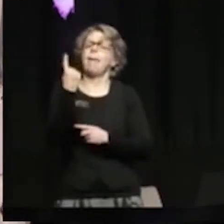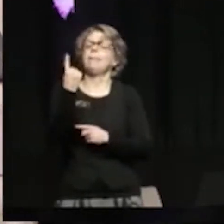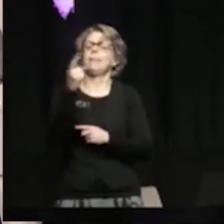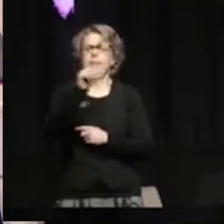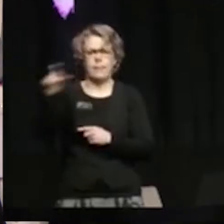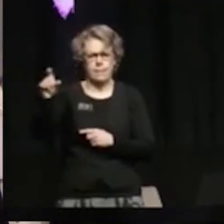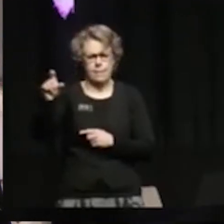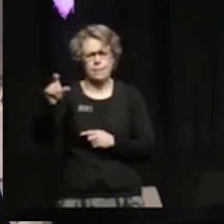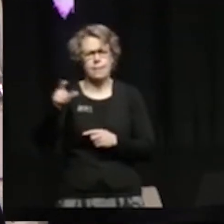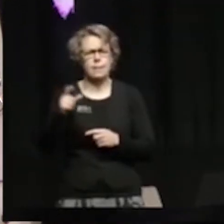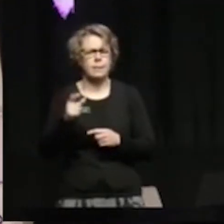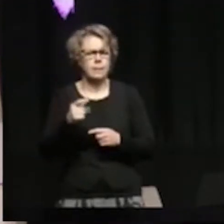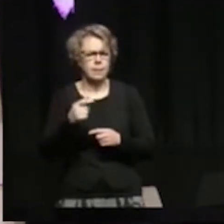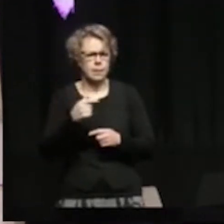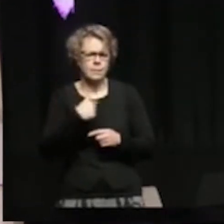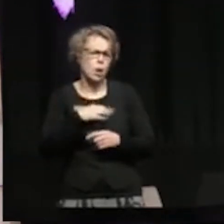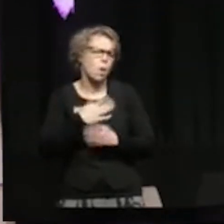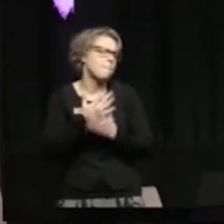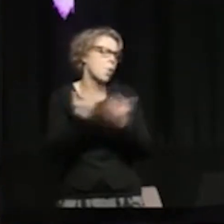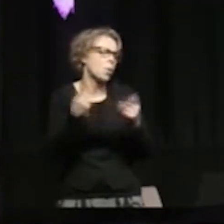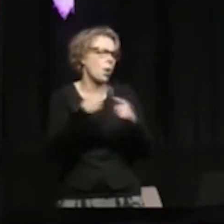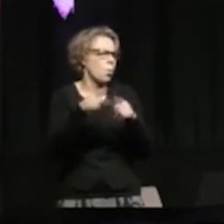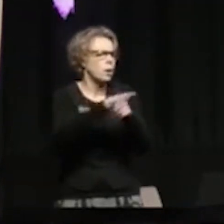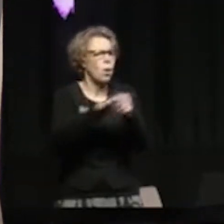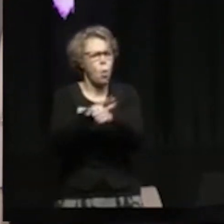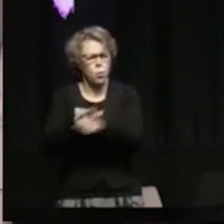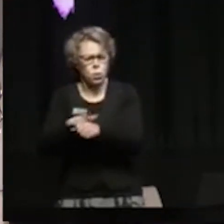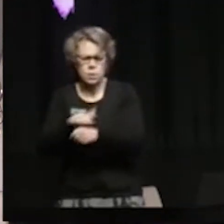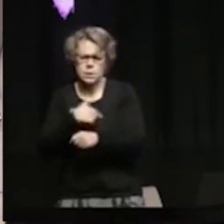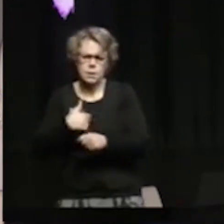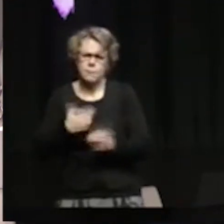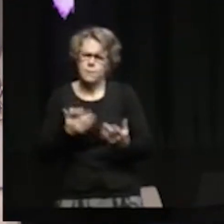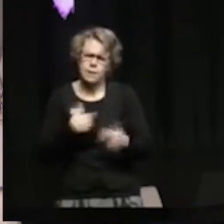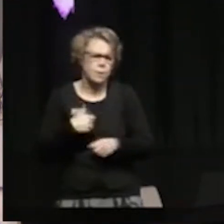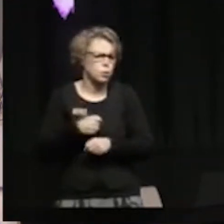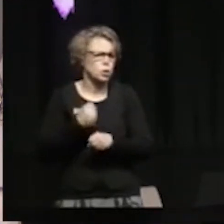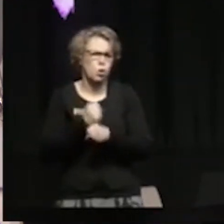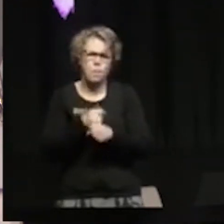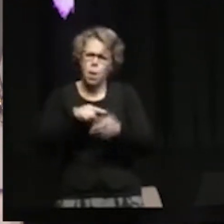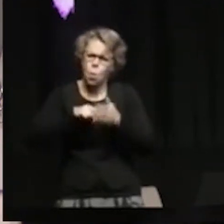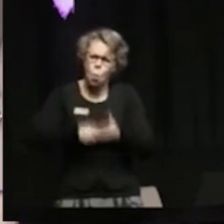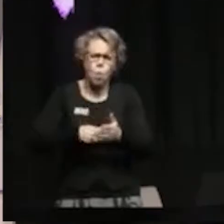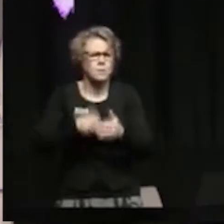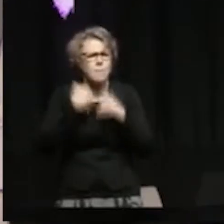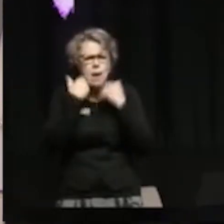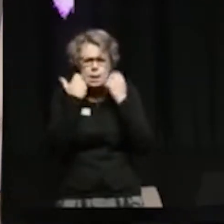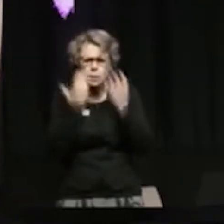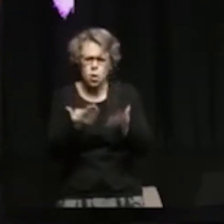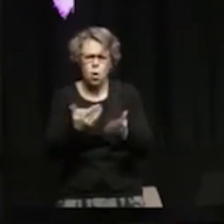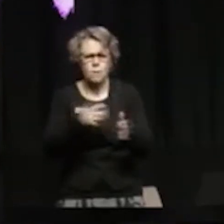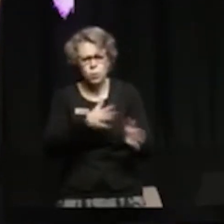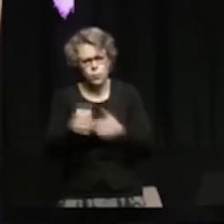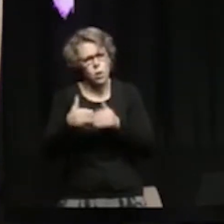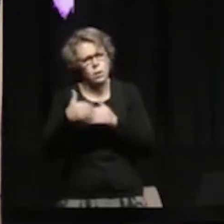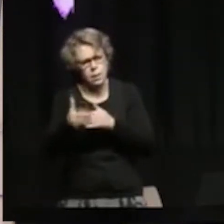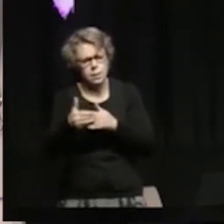issue, to be honest. I think you have plenty of issues that we have to address and work really hard with every